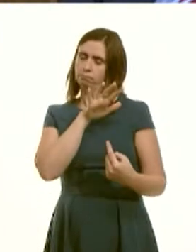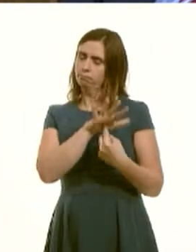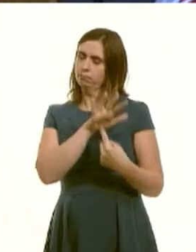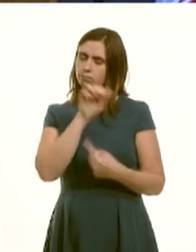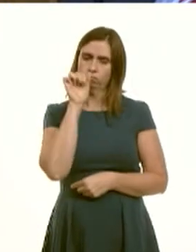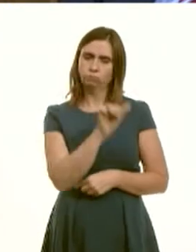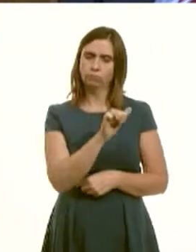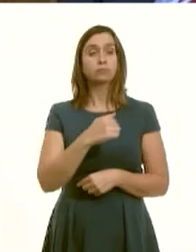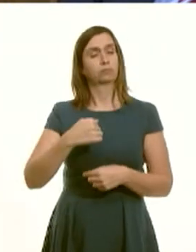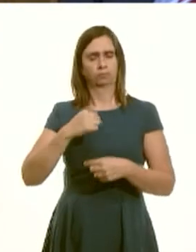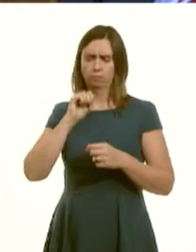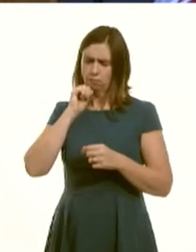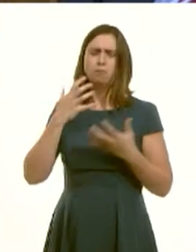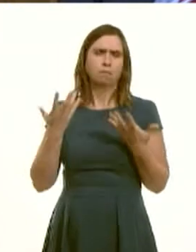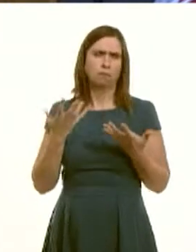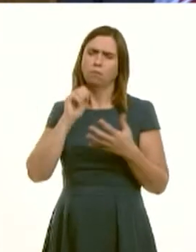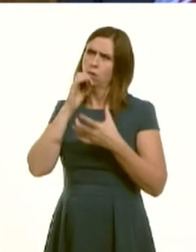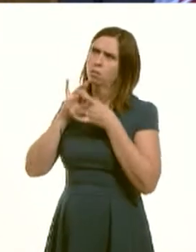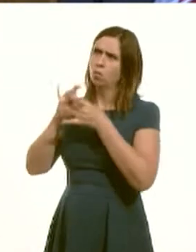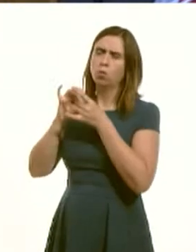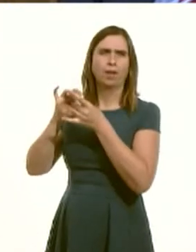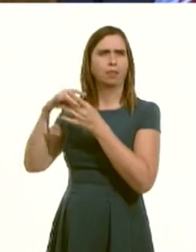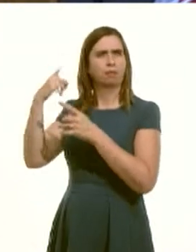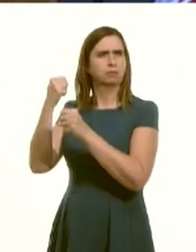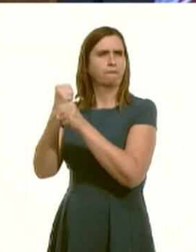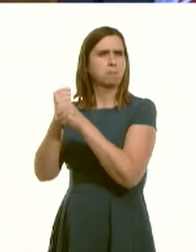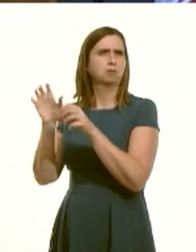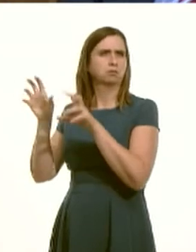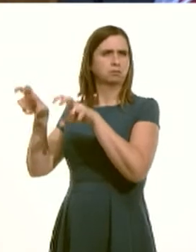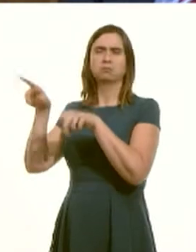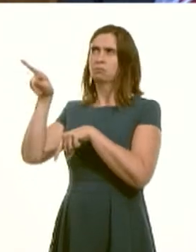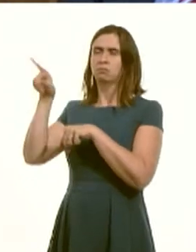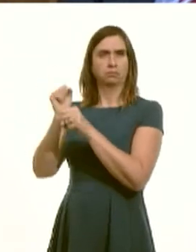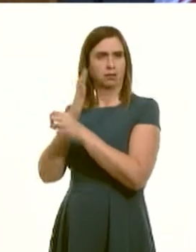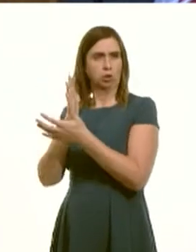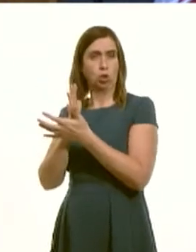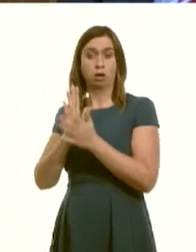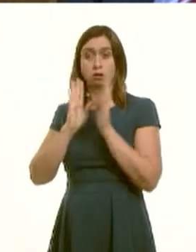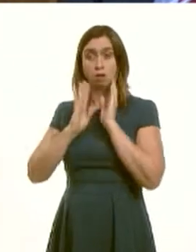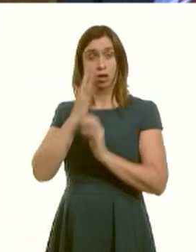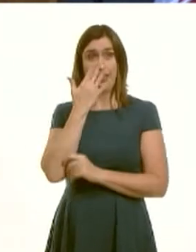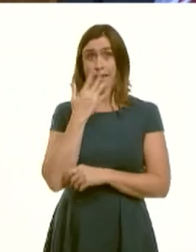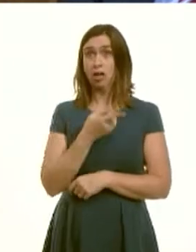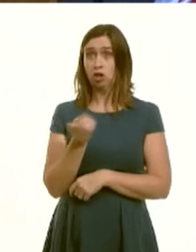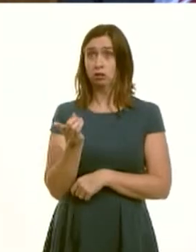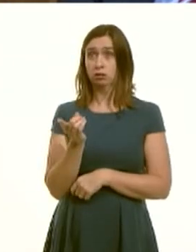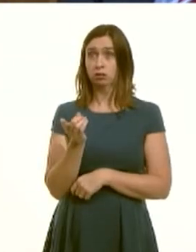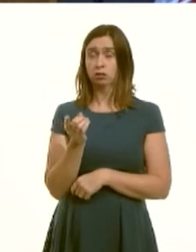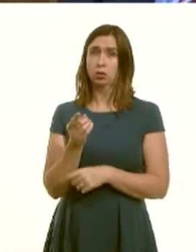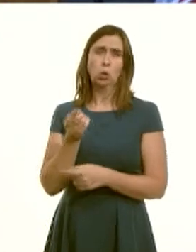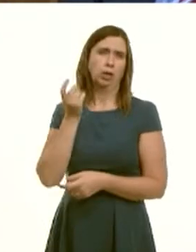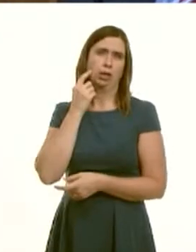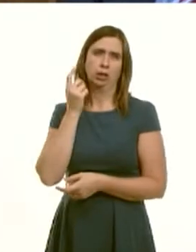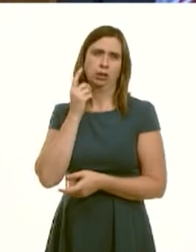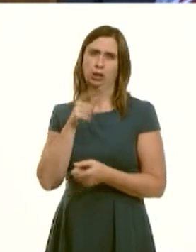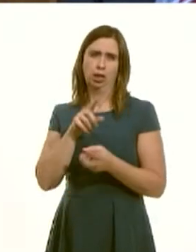we will work, of course, with the UK government to ensure that our young people, particularly young teenagers, who are perhaps at their most vulnerable time